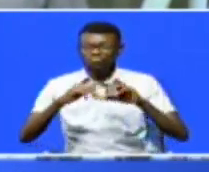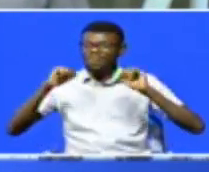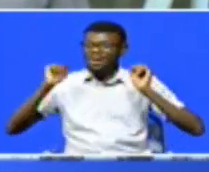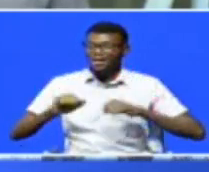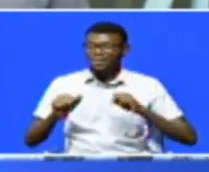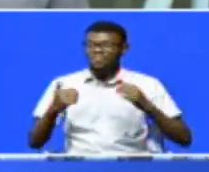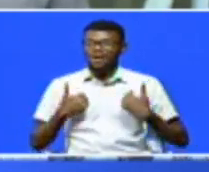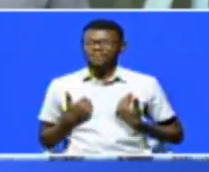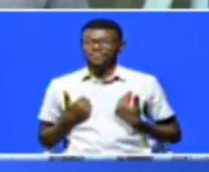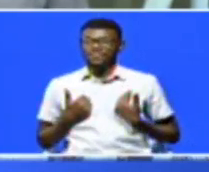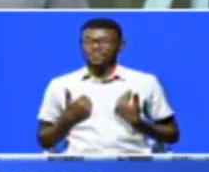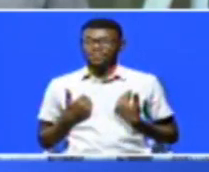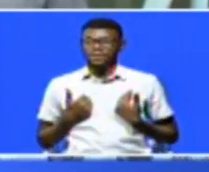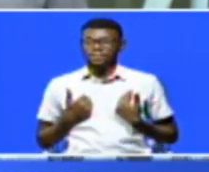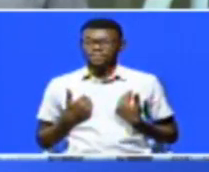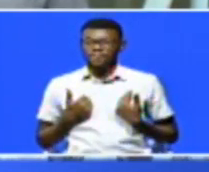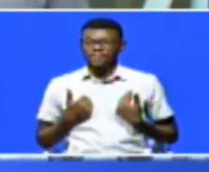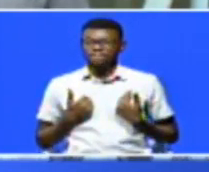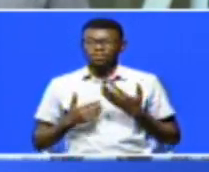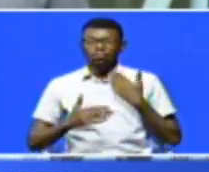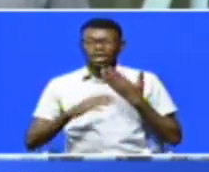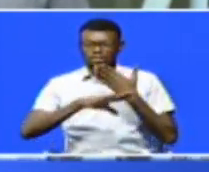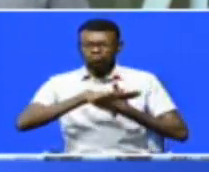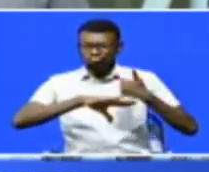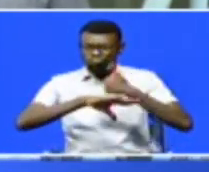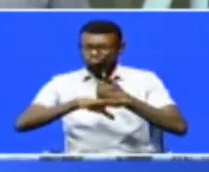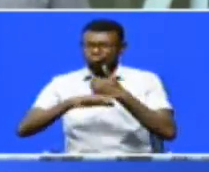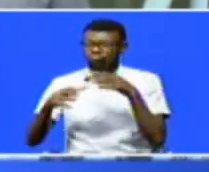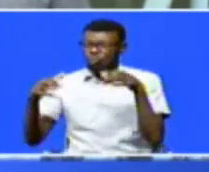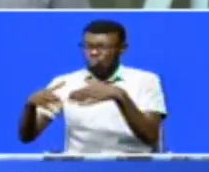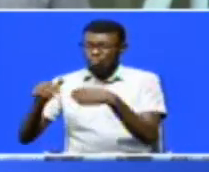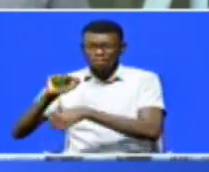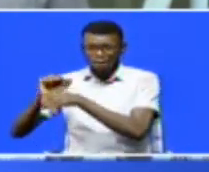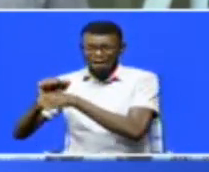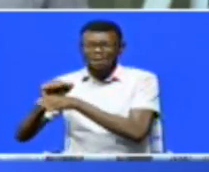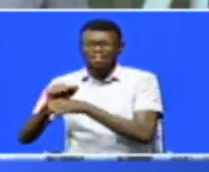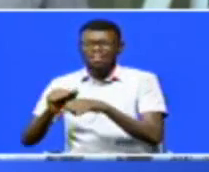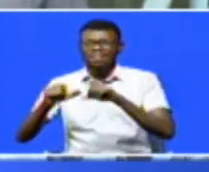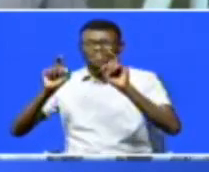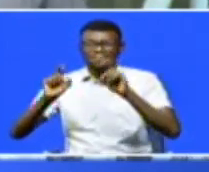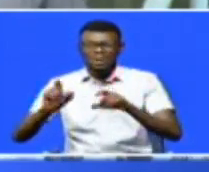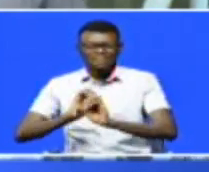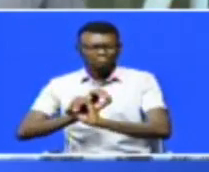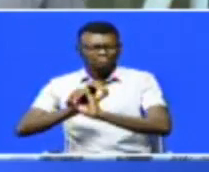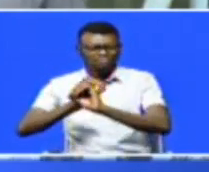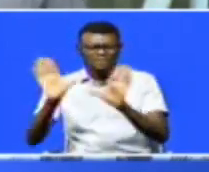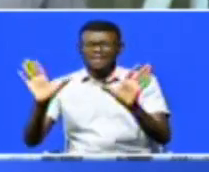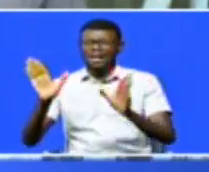finally reached to set up a task force with very clear terms of